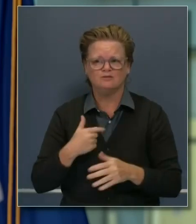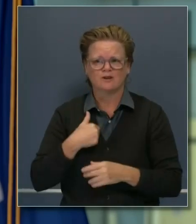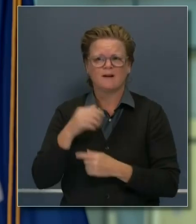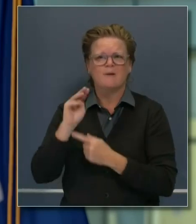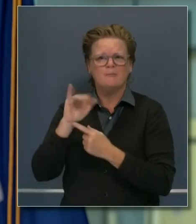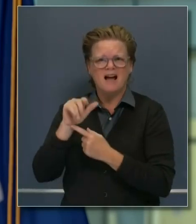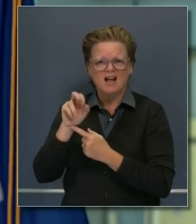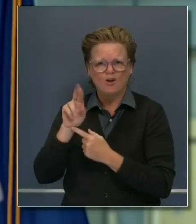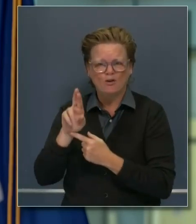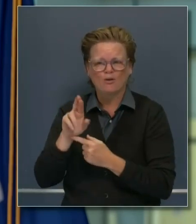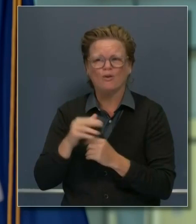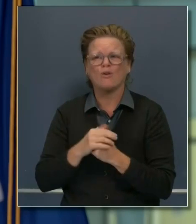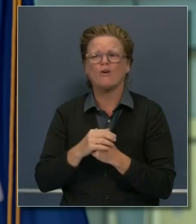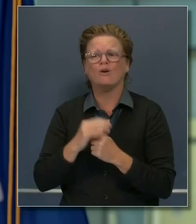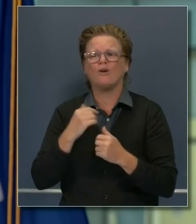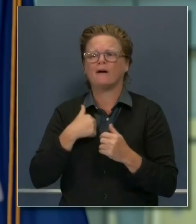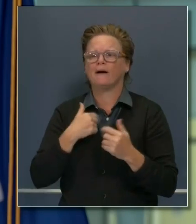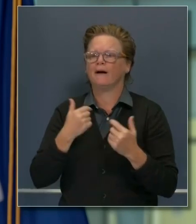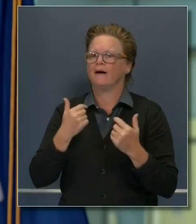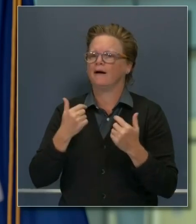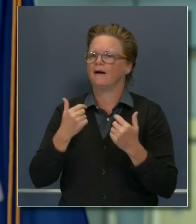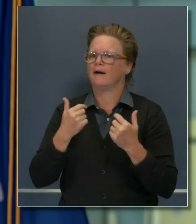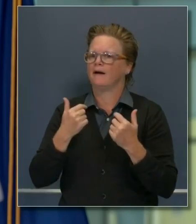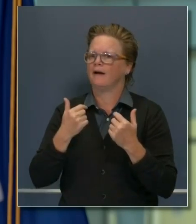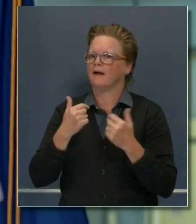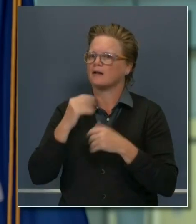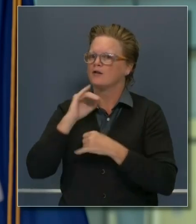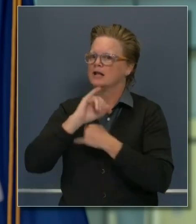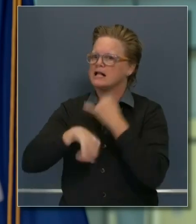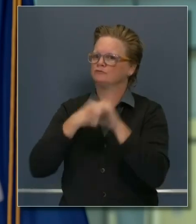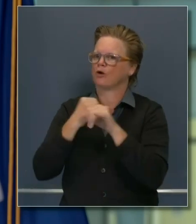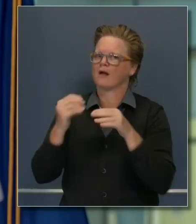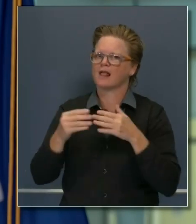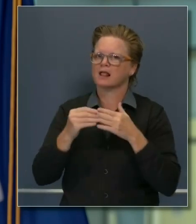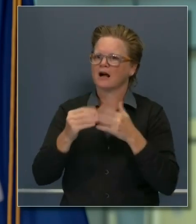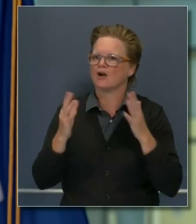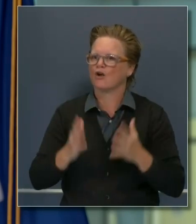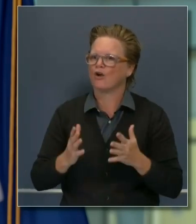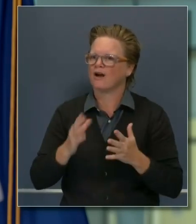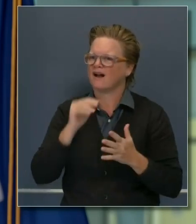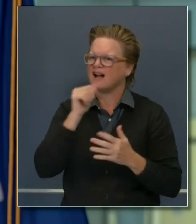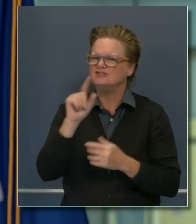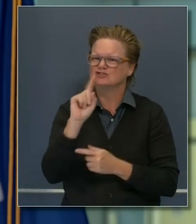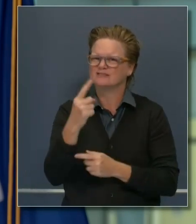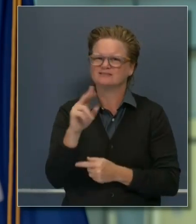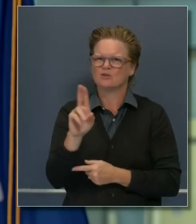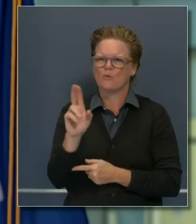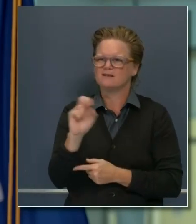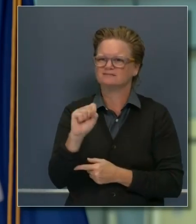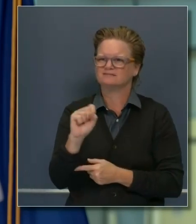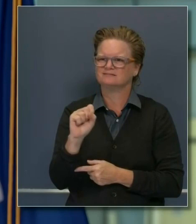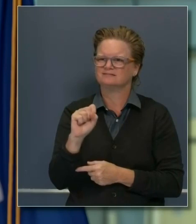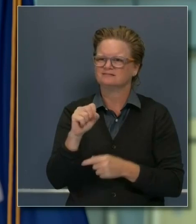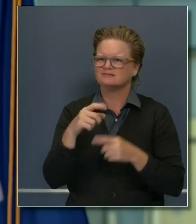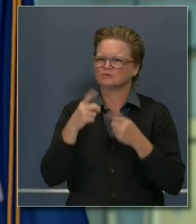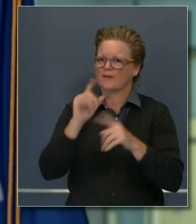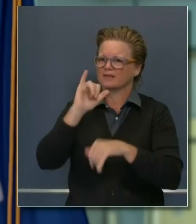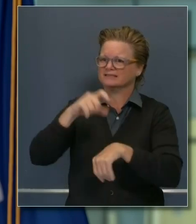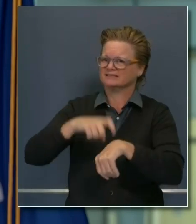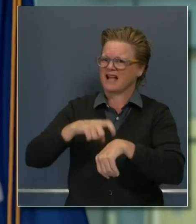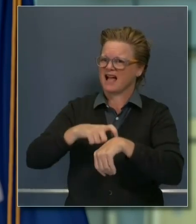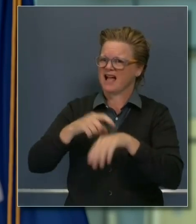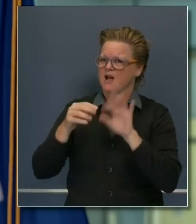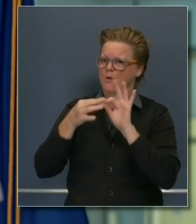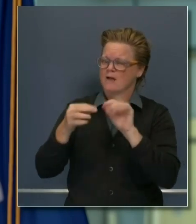international leadership, not just national and statewide leadership, during my tenure in those respective roles on electric vehicles. I am